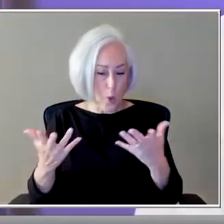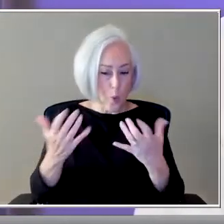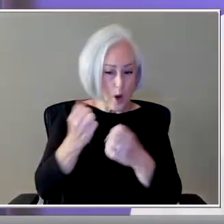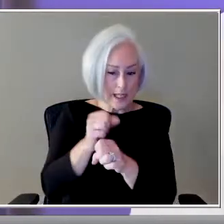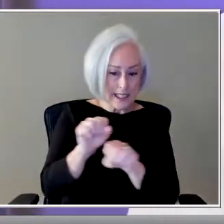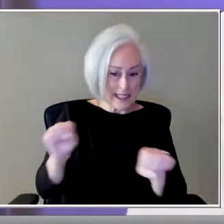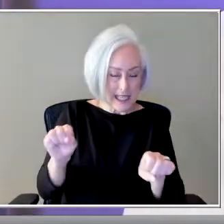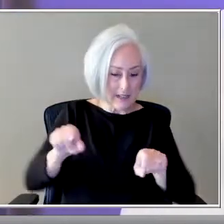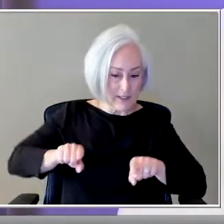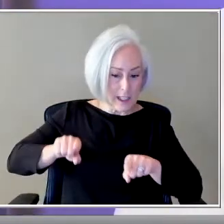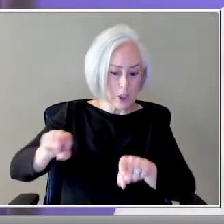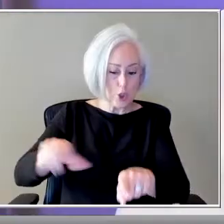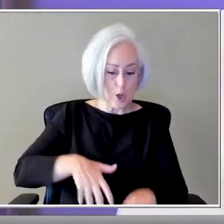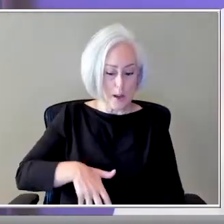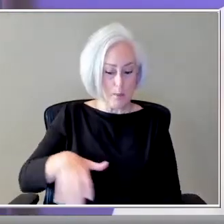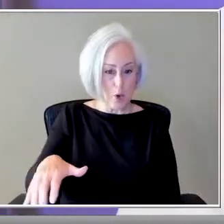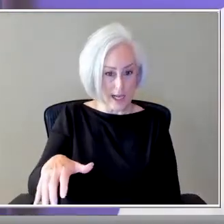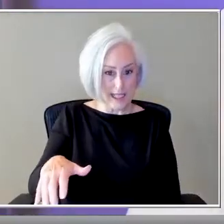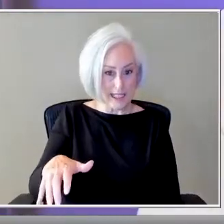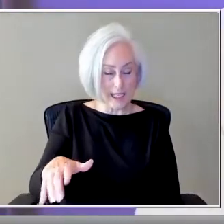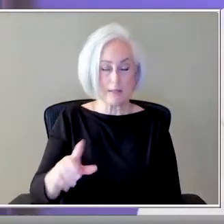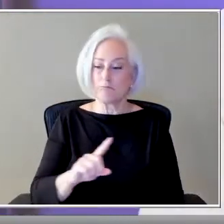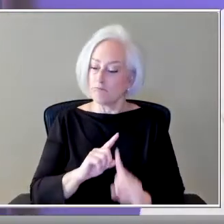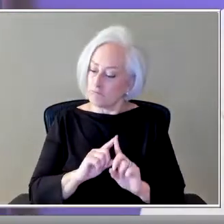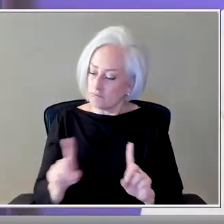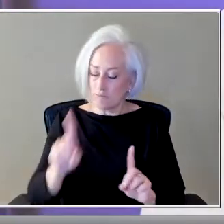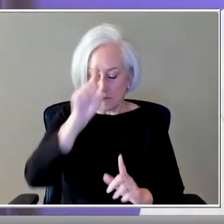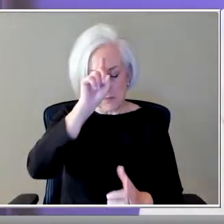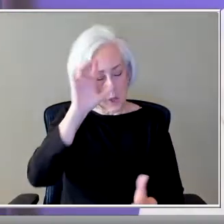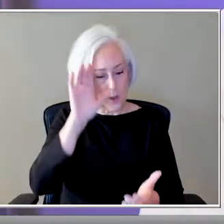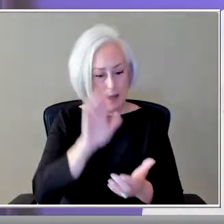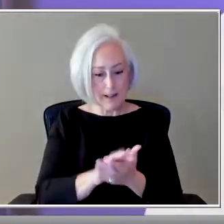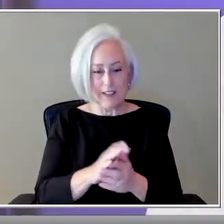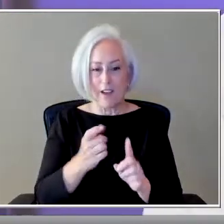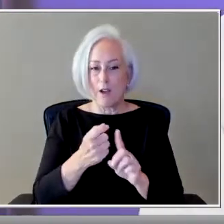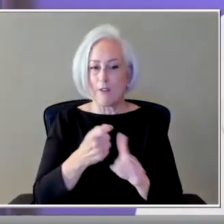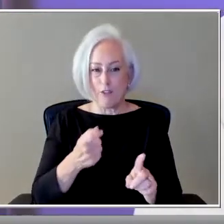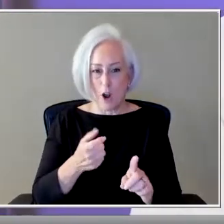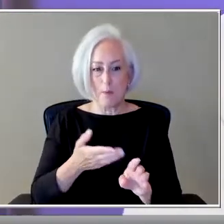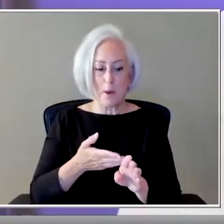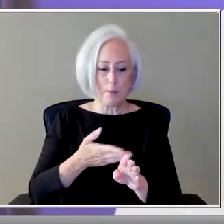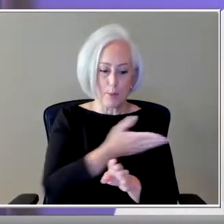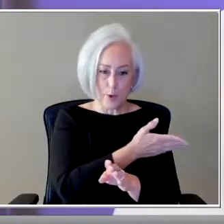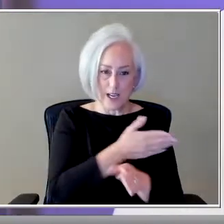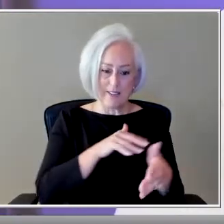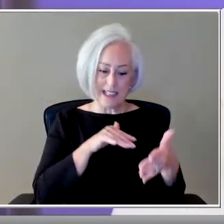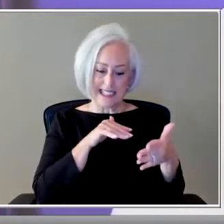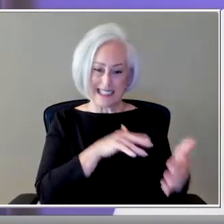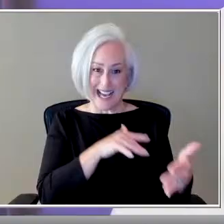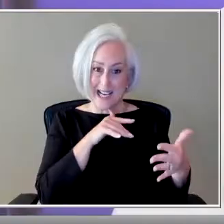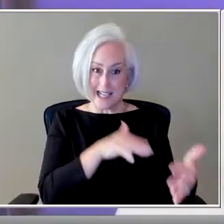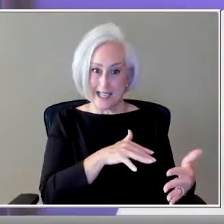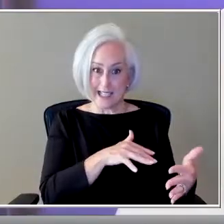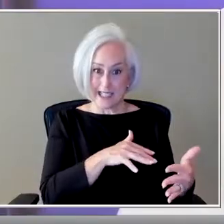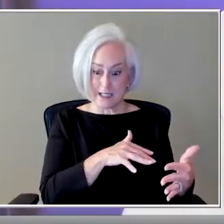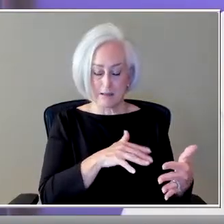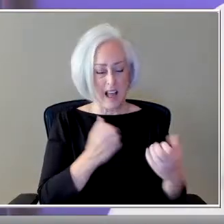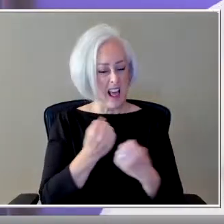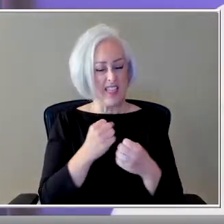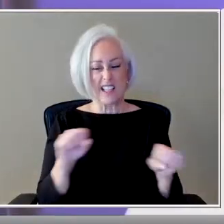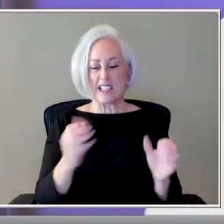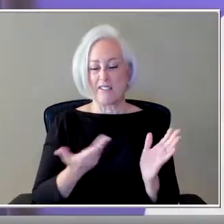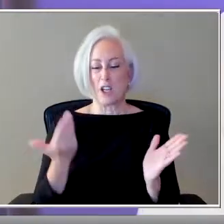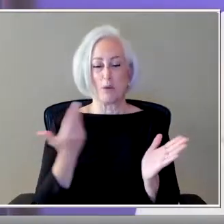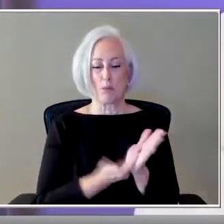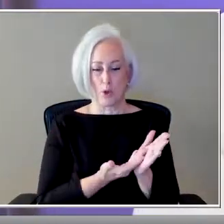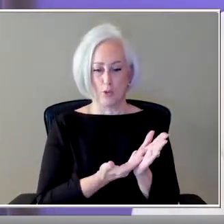pregnancy. But we definitely believe, based on some already pre-existing studies, that the safety has been proven. We just need to